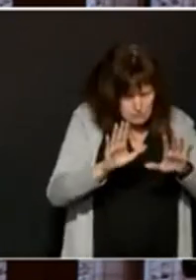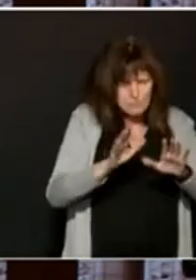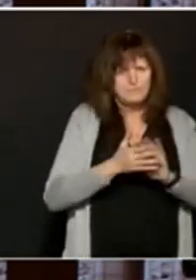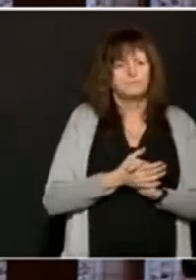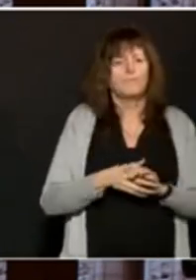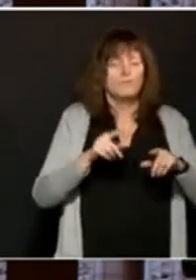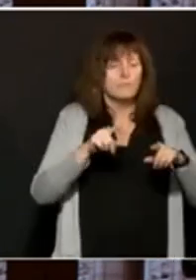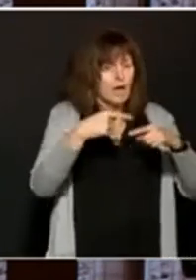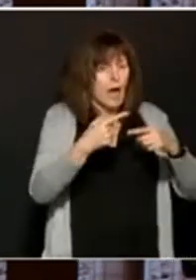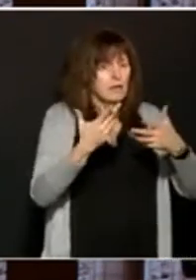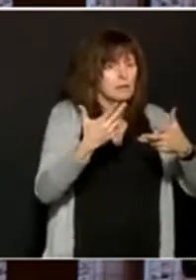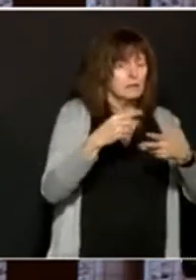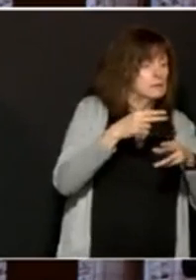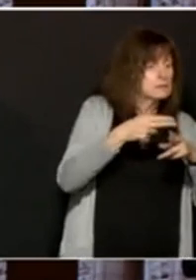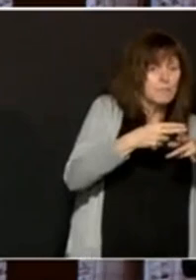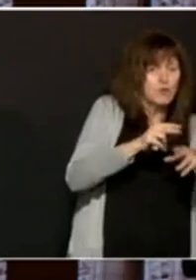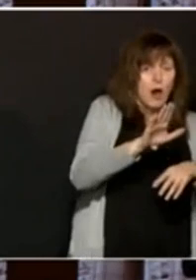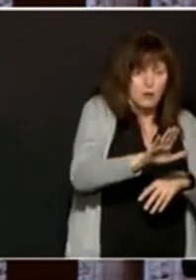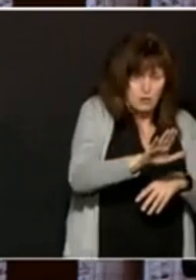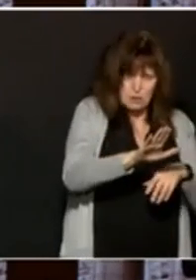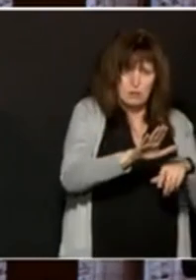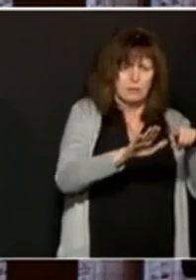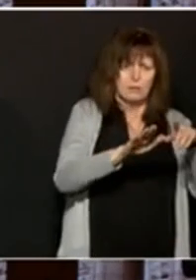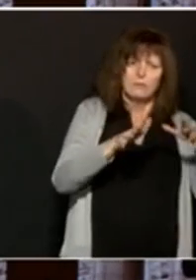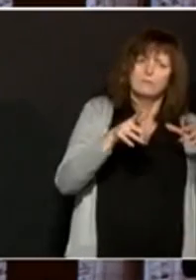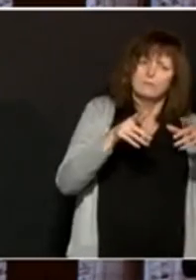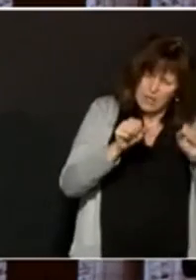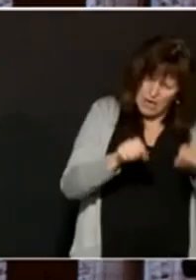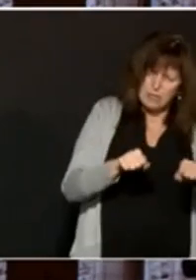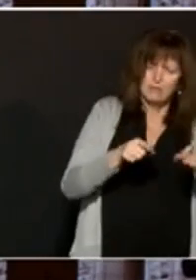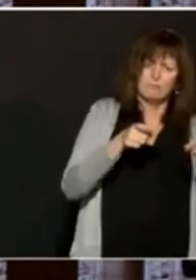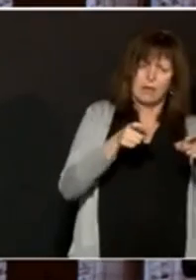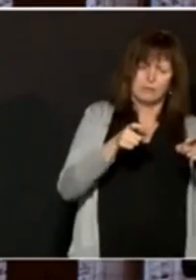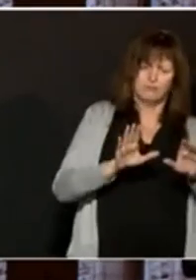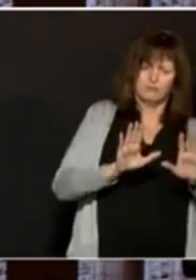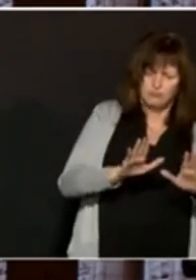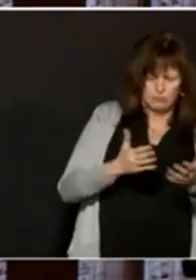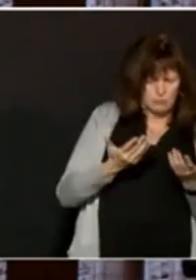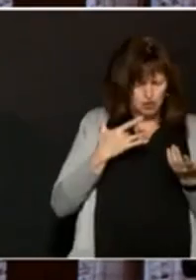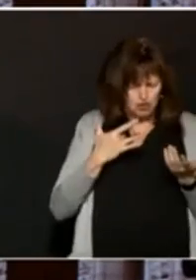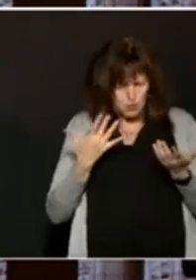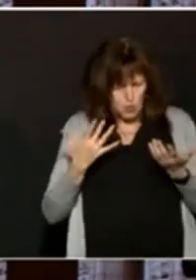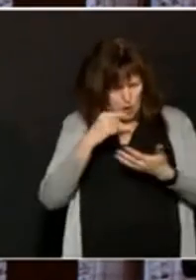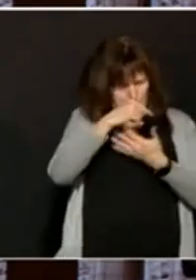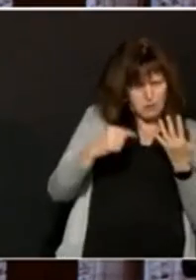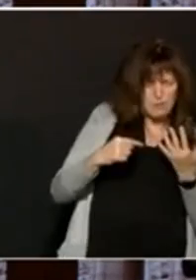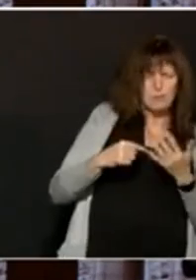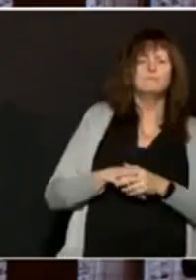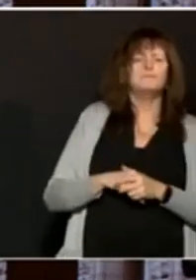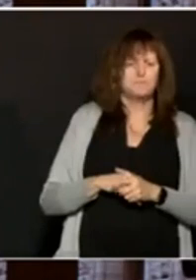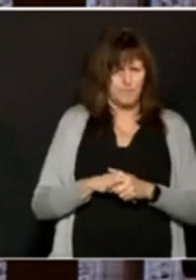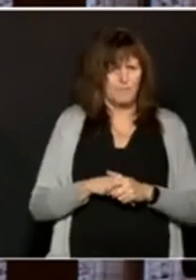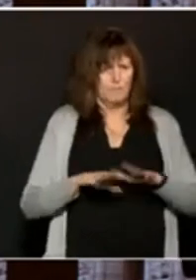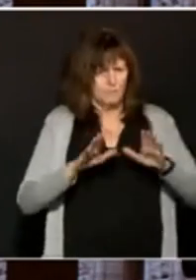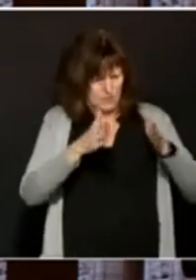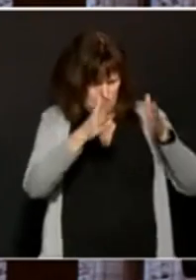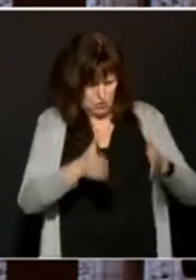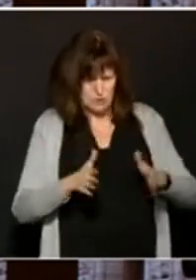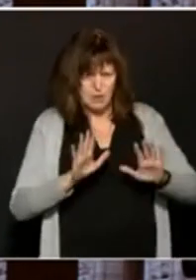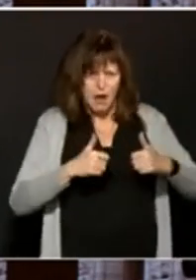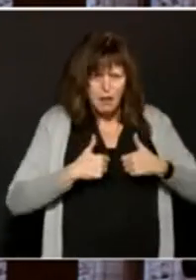to manage their concerns. So we need to consider every aspect of the person's life. It wouldn't be appropriate,